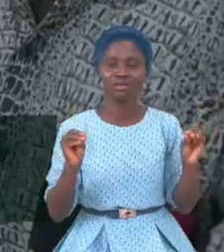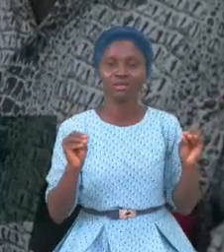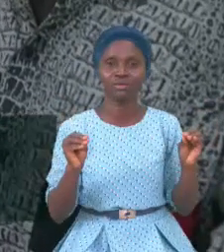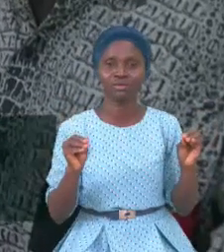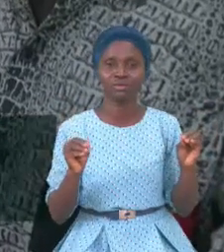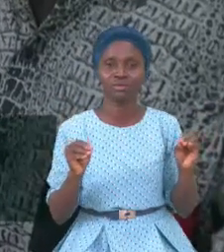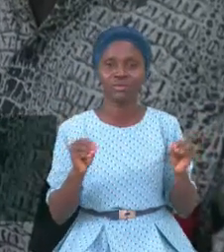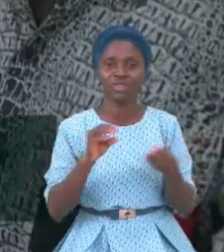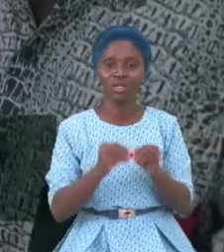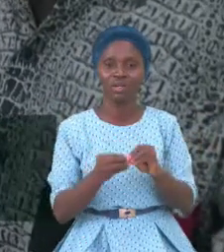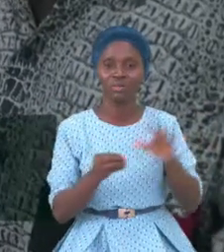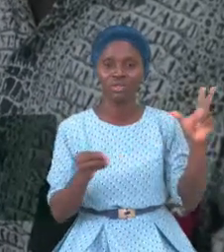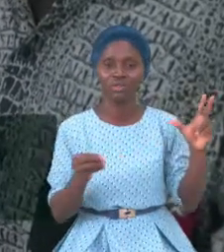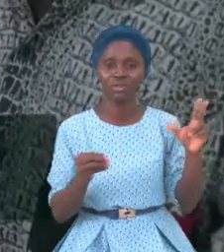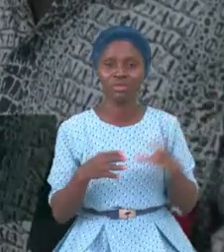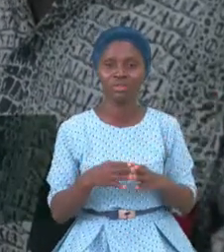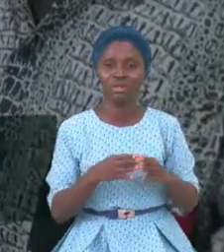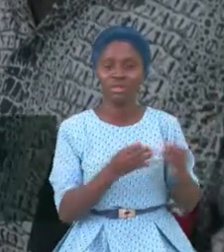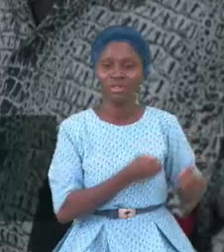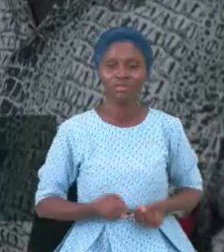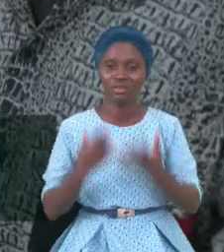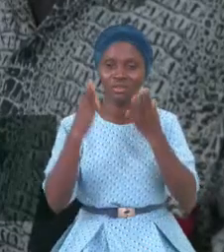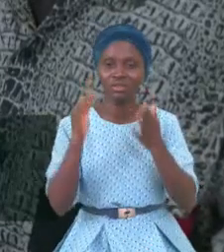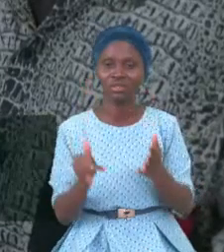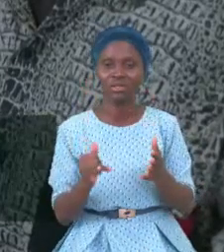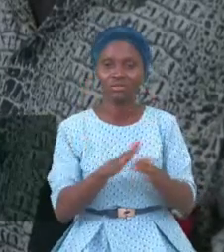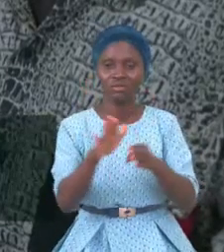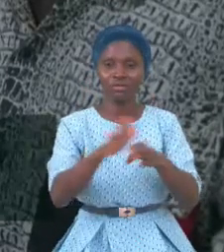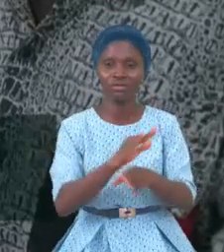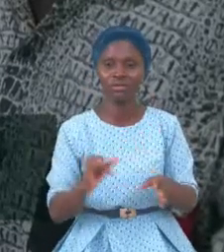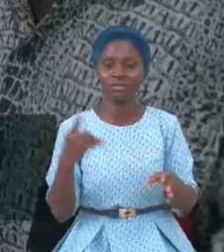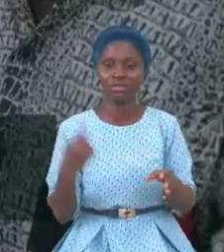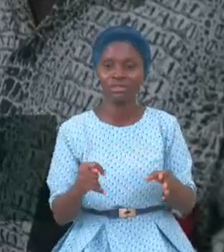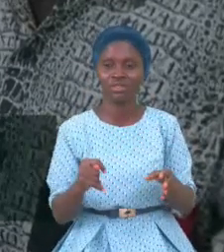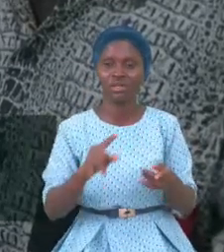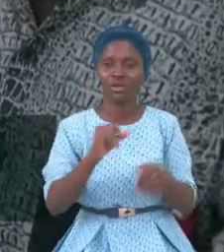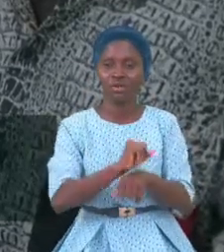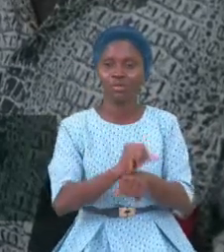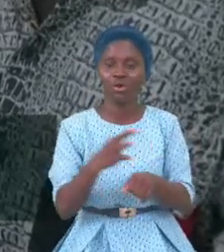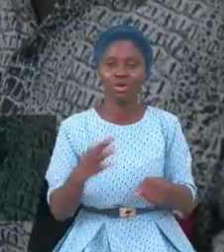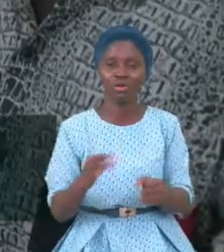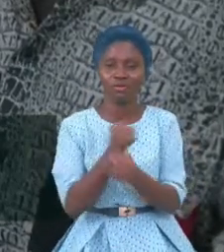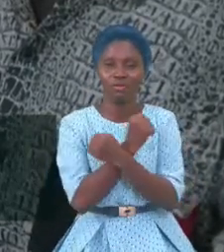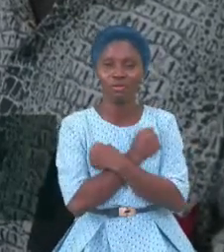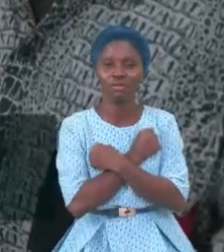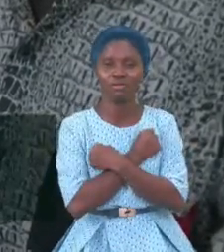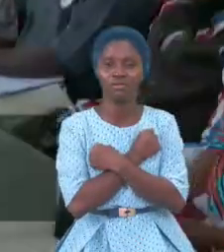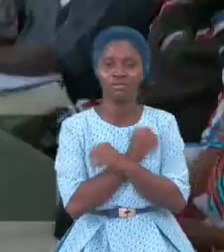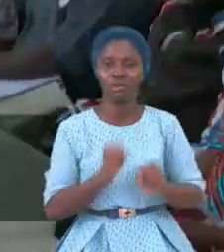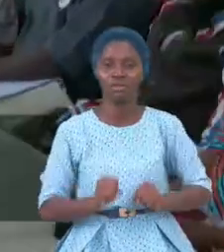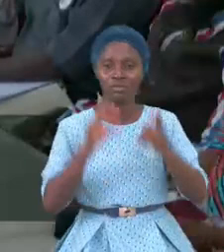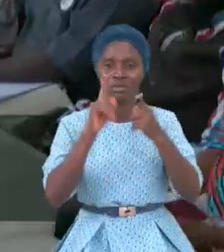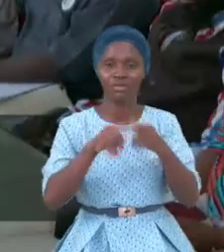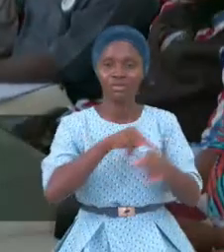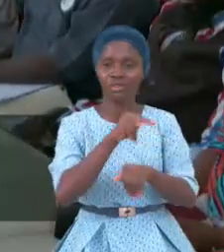to national assignment. We're coming to number one there. Number one there,